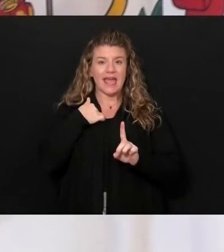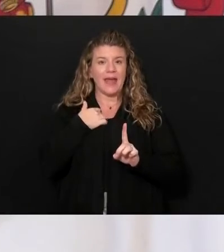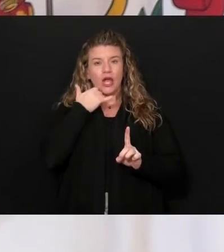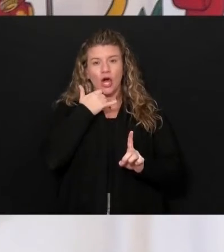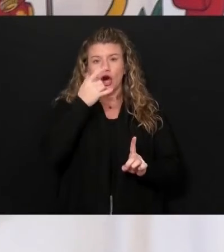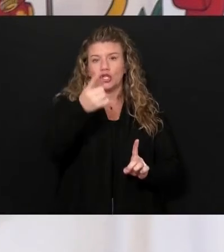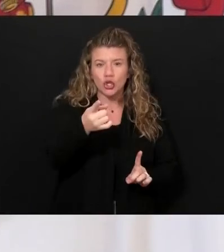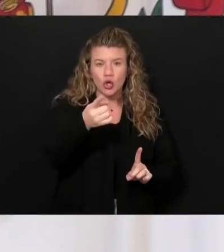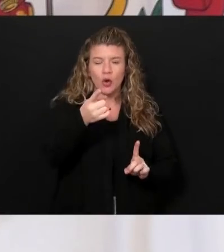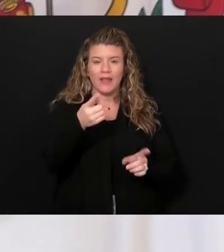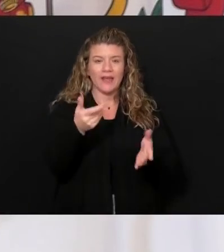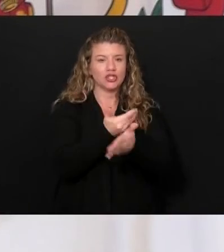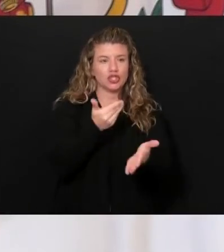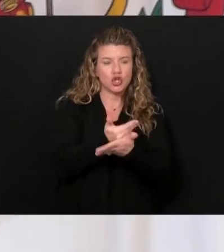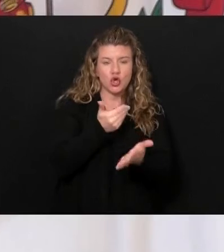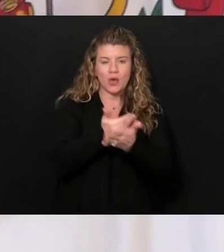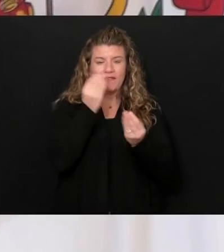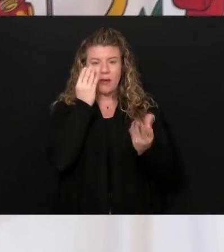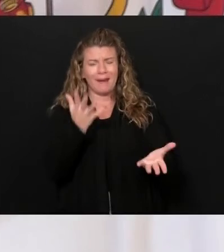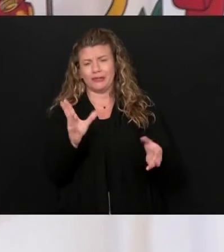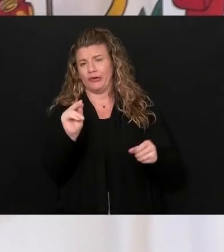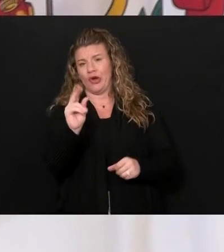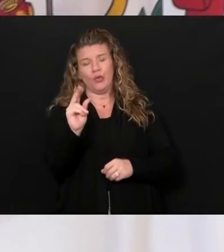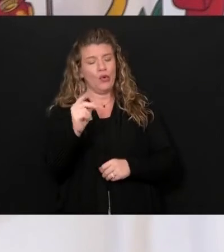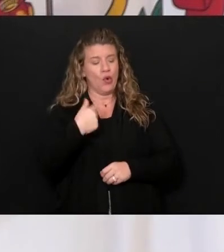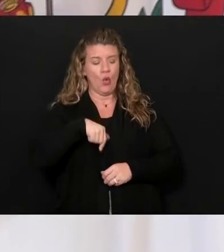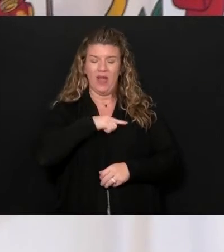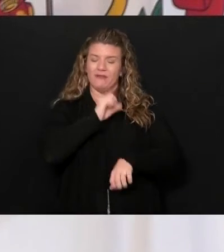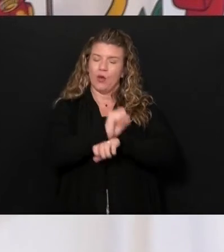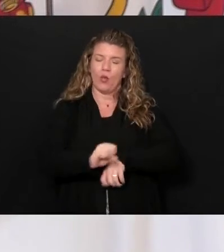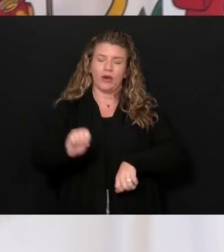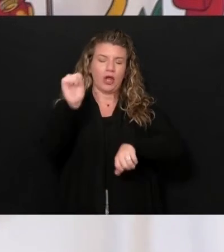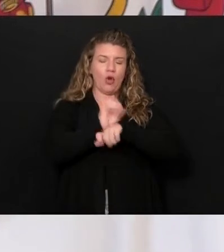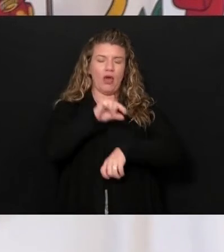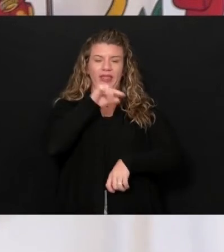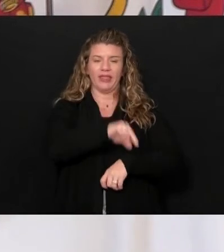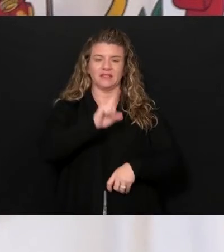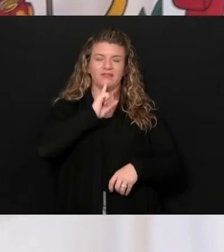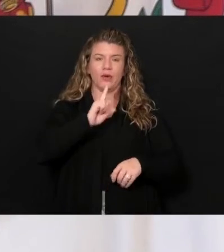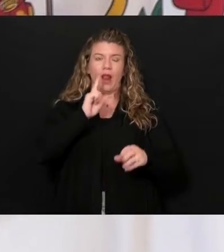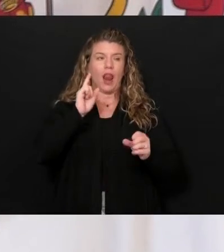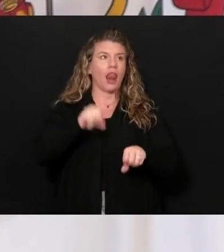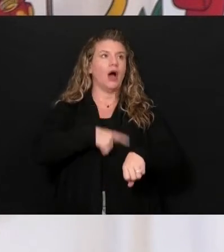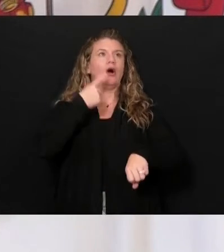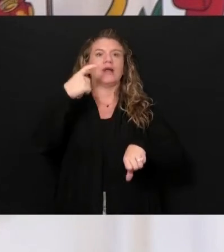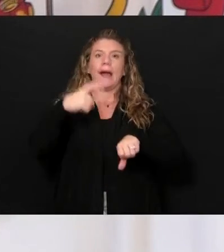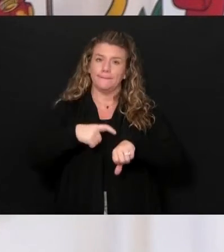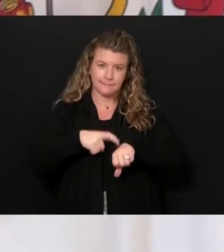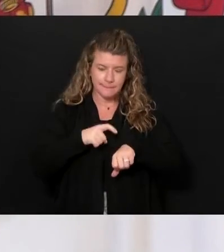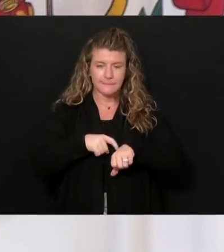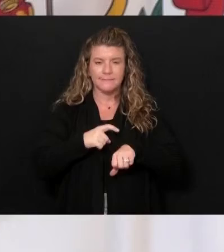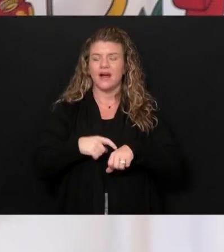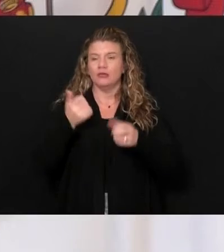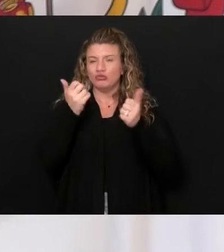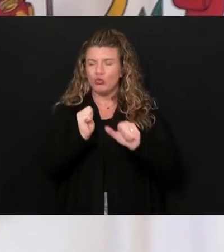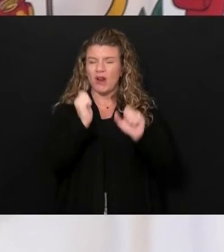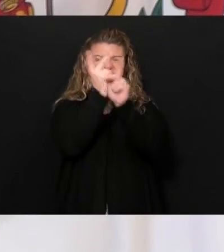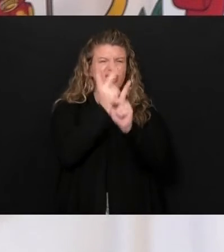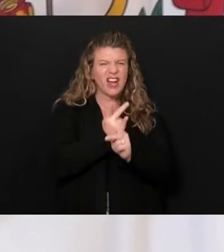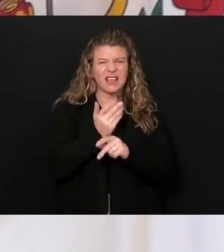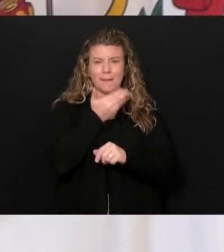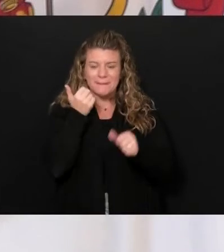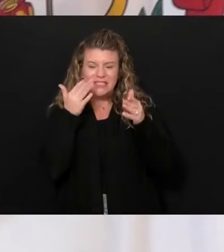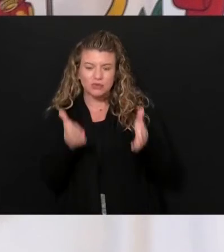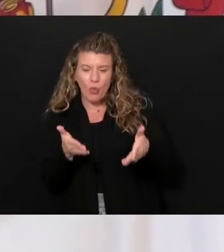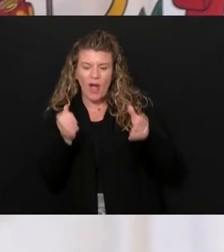and then we're bringing it up now. We have been on this, and we've been on it for months, and we've been trying to figure a way that we could